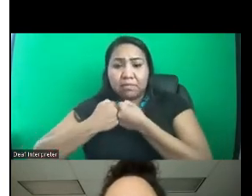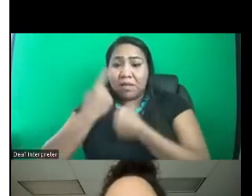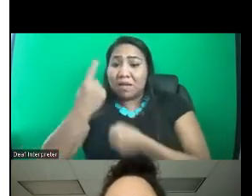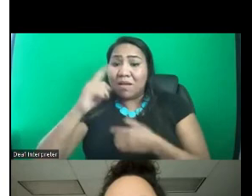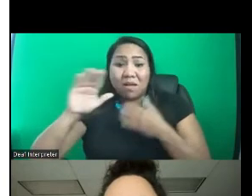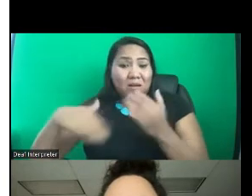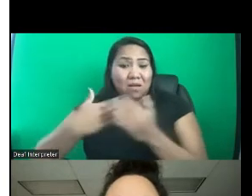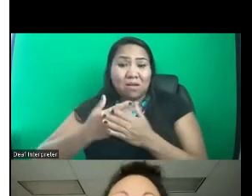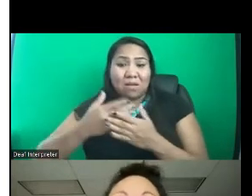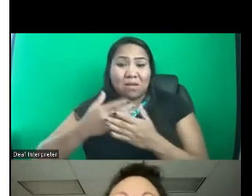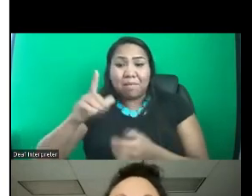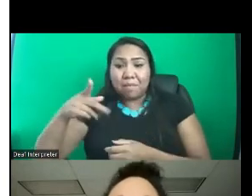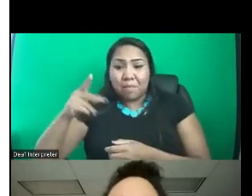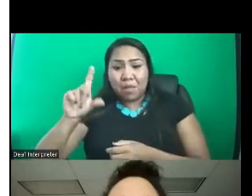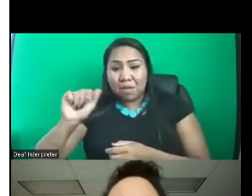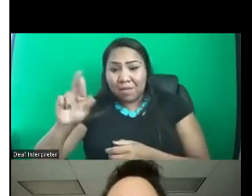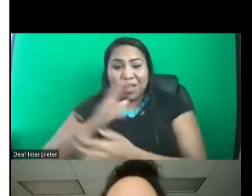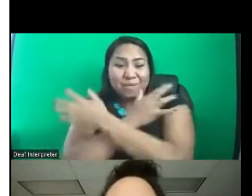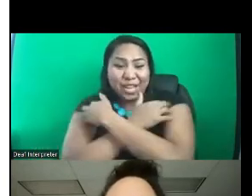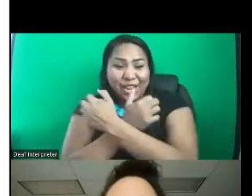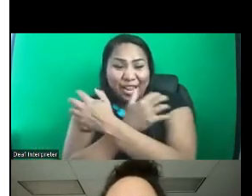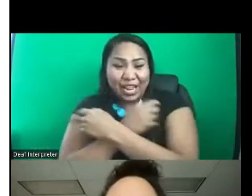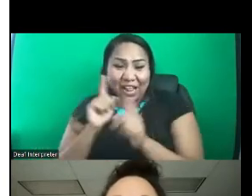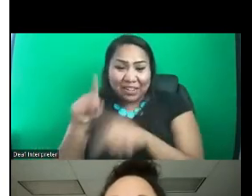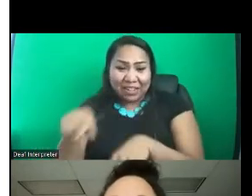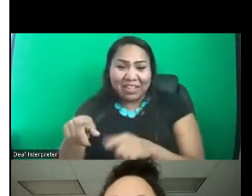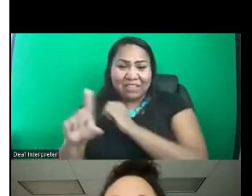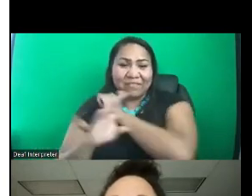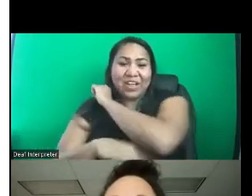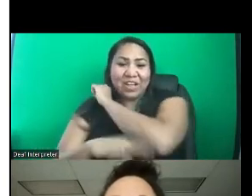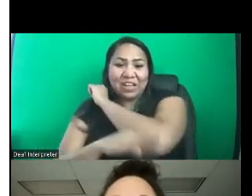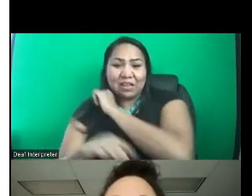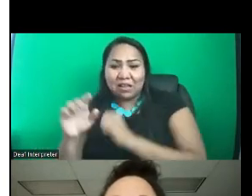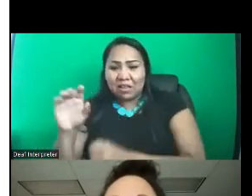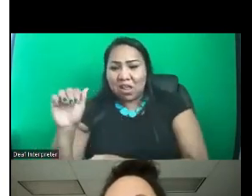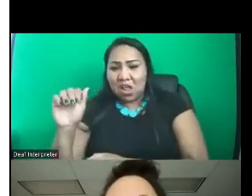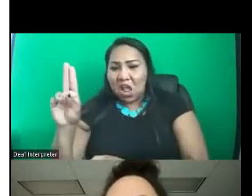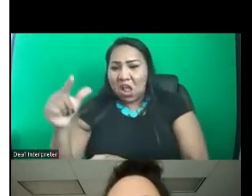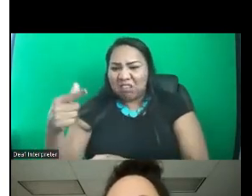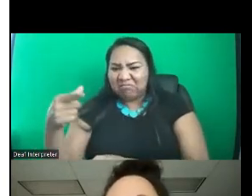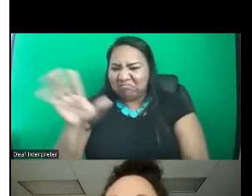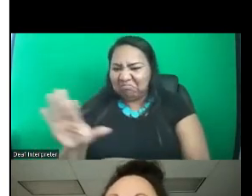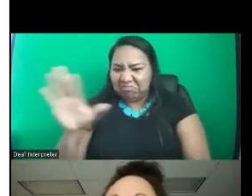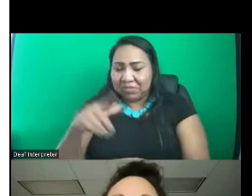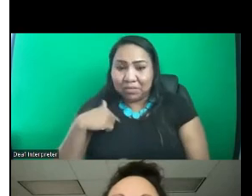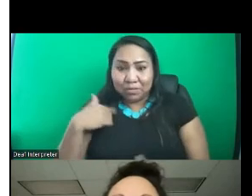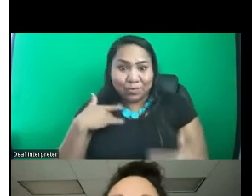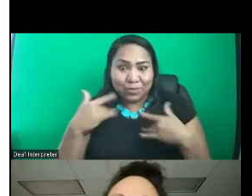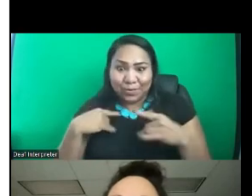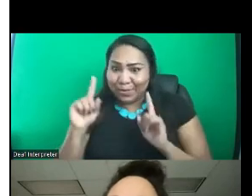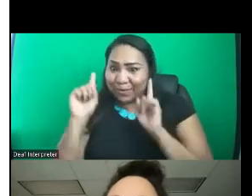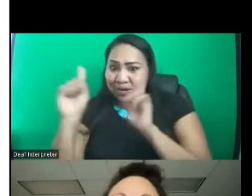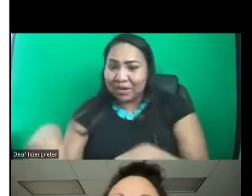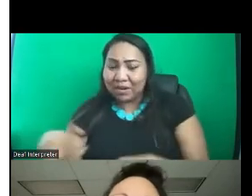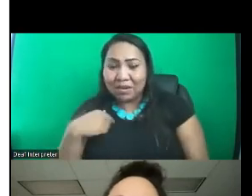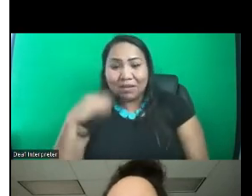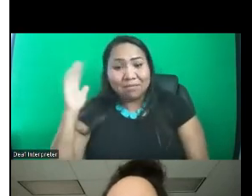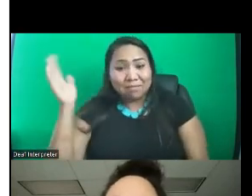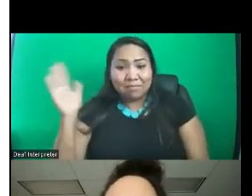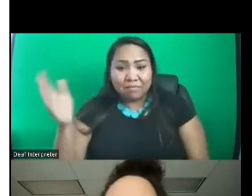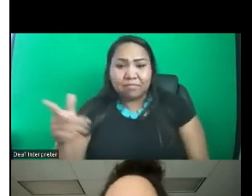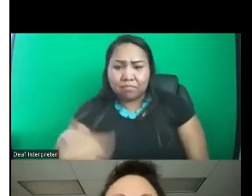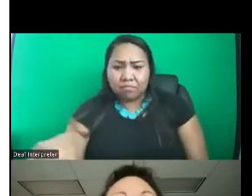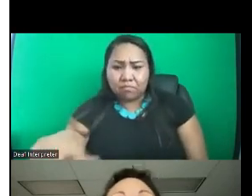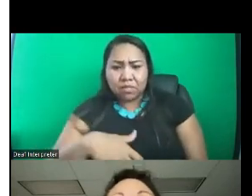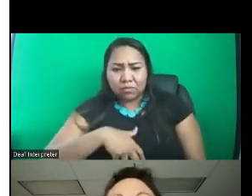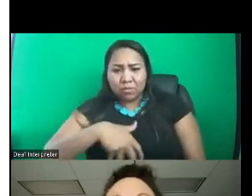was excited to go, and I was going to be presenting to pregnant women about newborn safety